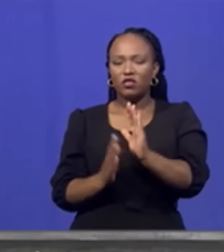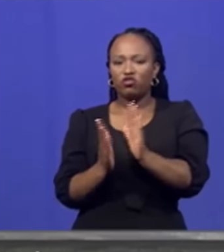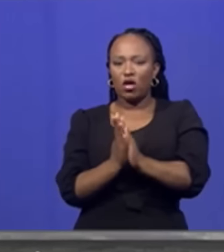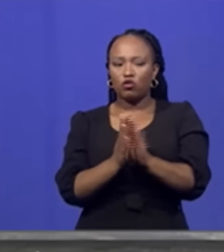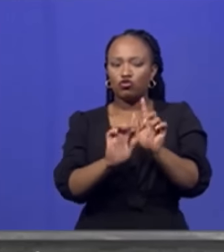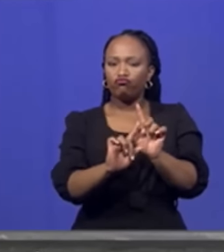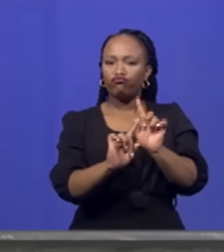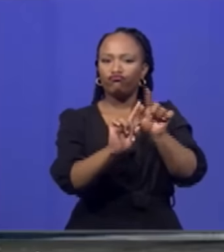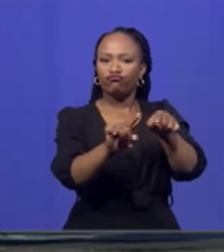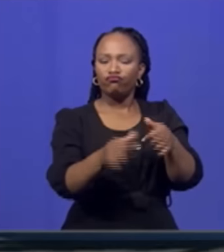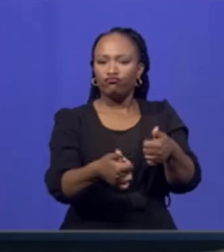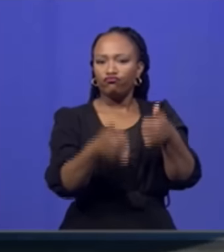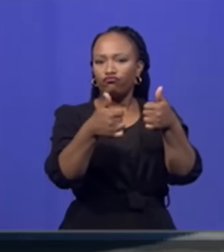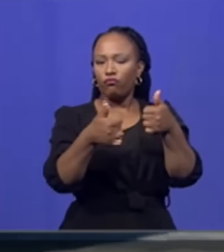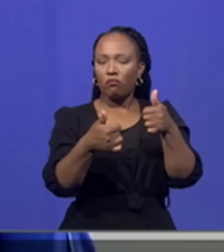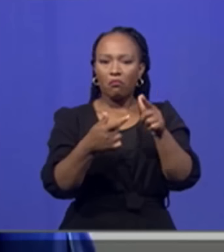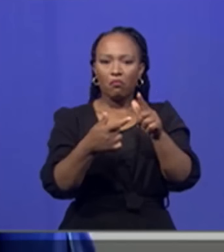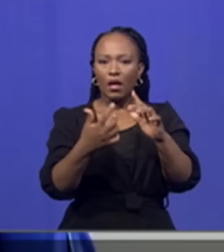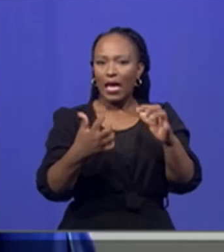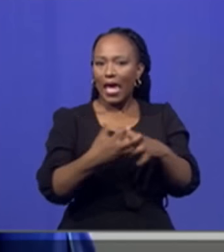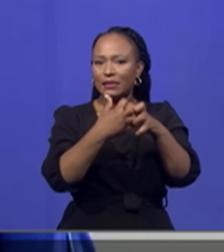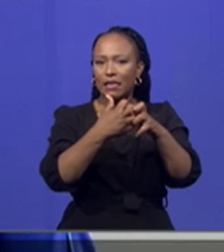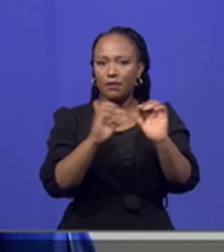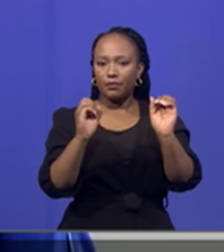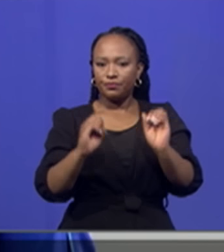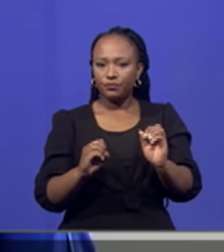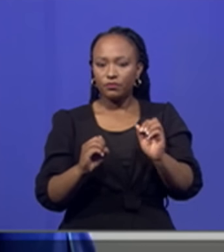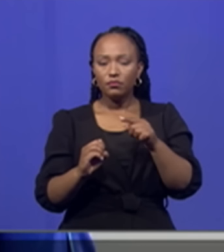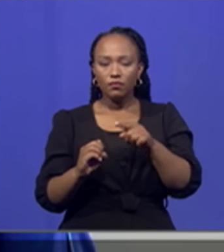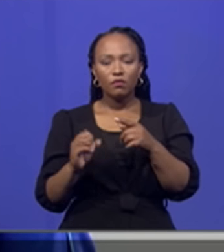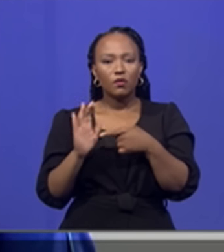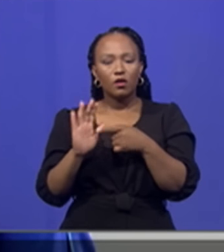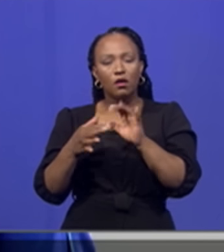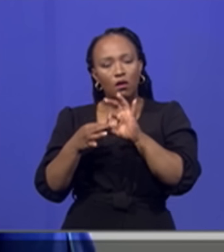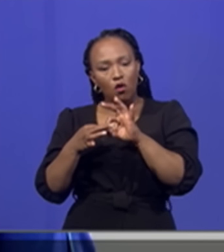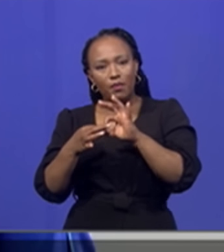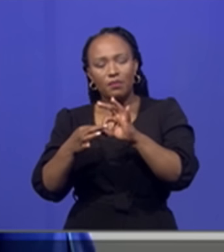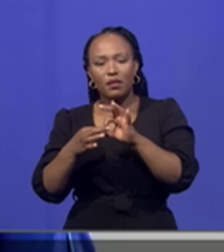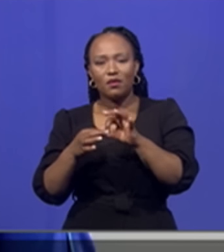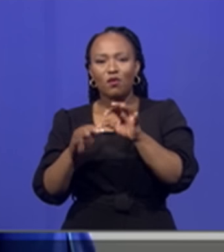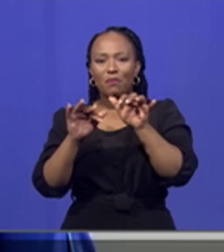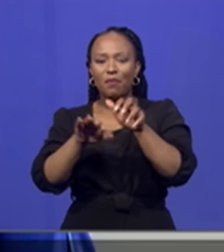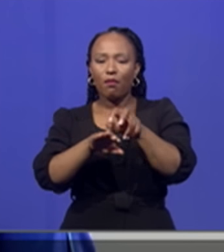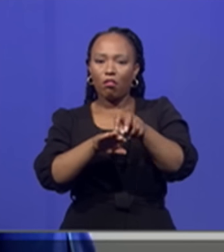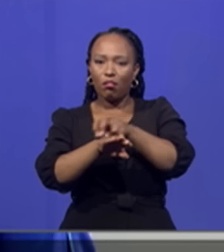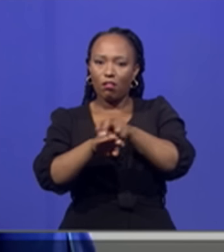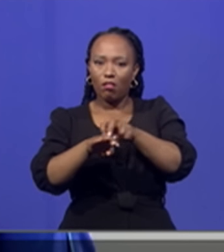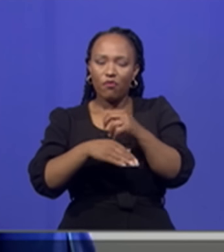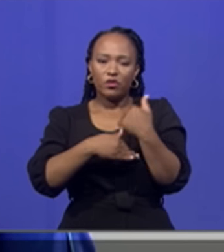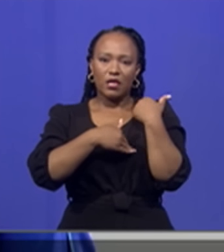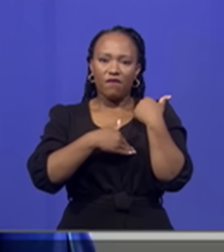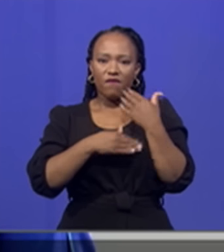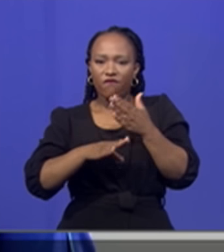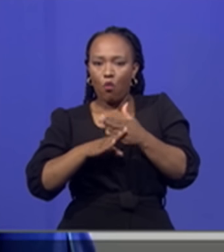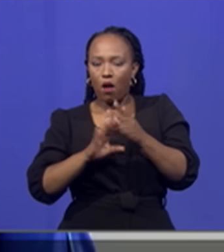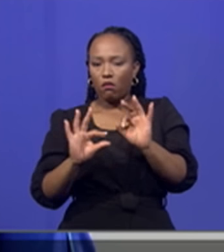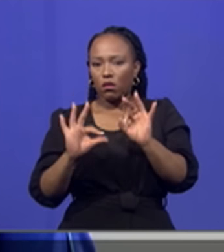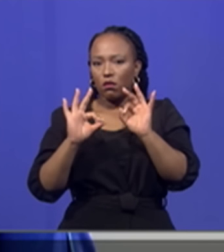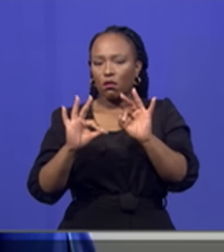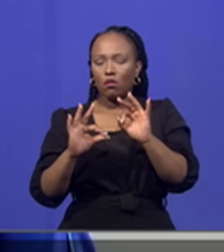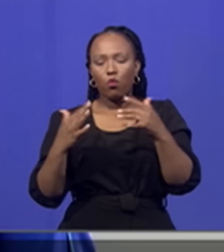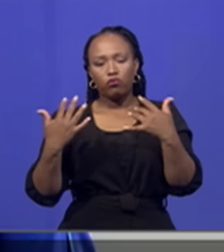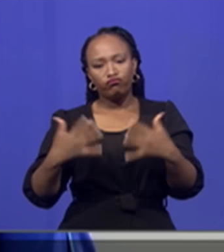without any accidents. This milestone reflects our unwavering commitment to passenger safety and operational excellence. We extend our